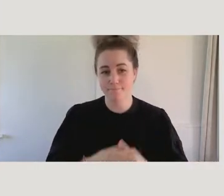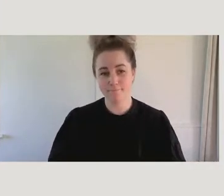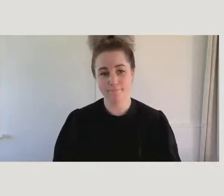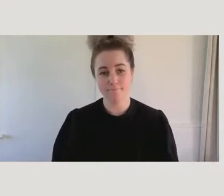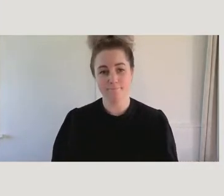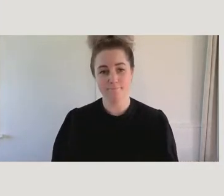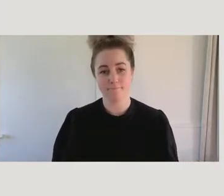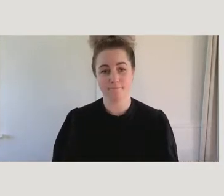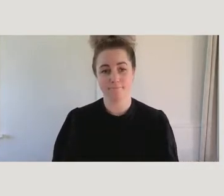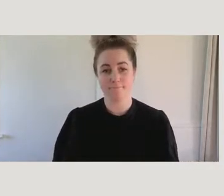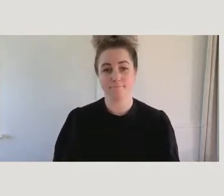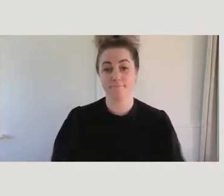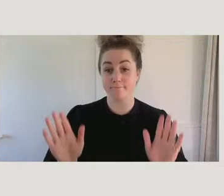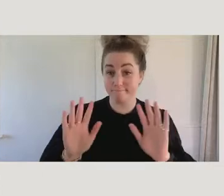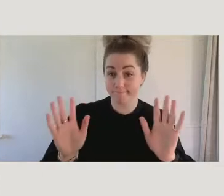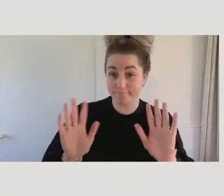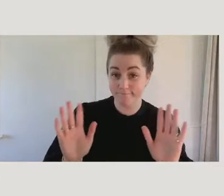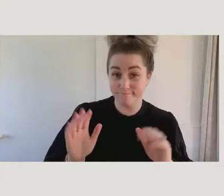foreign